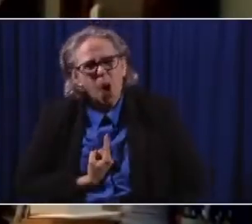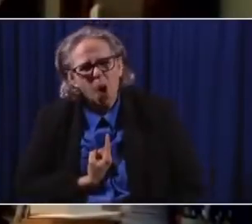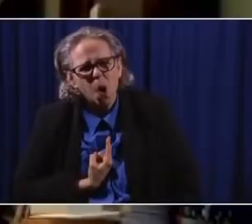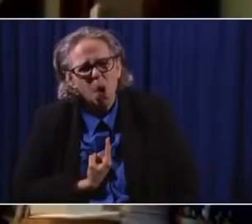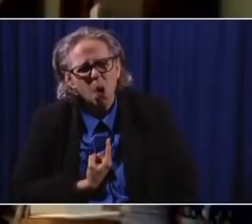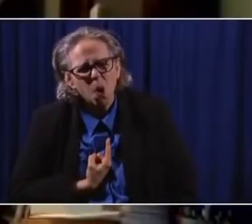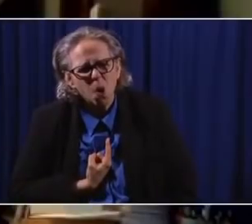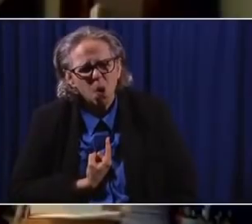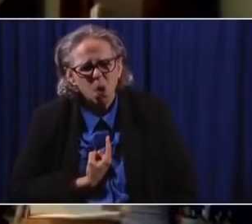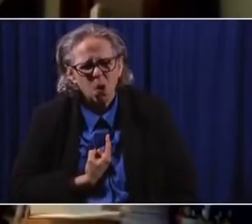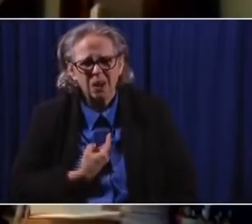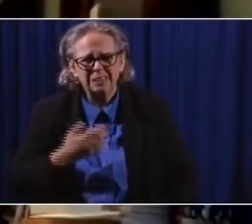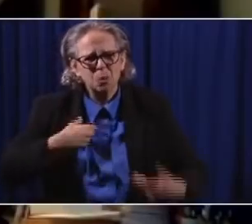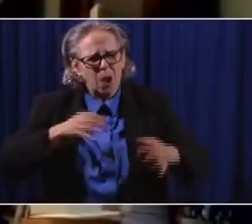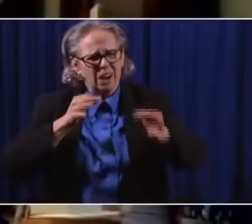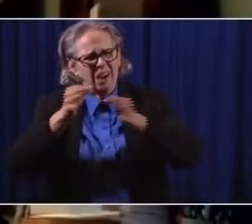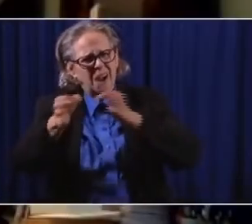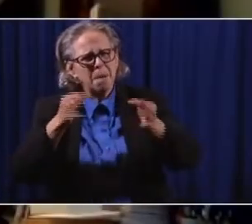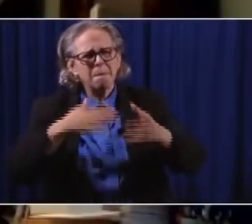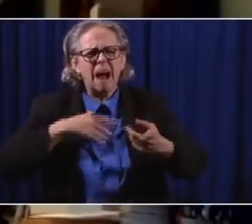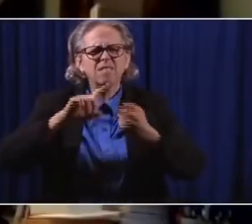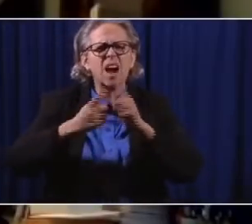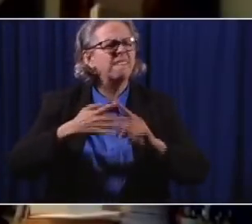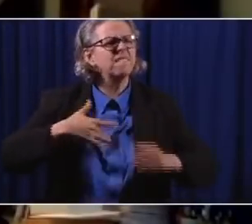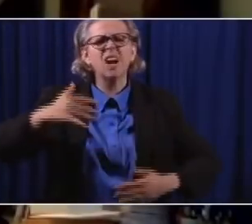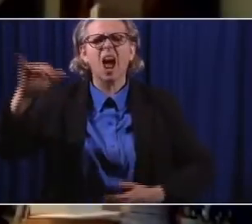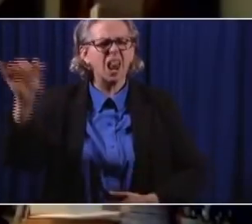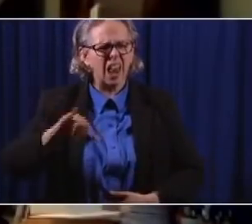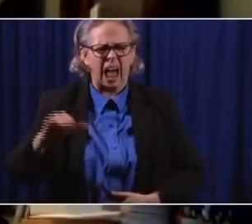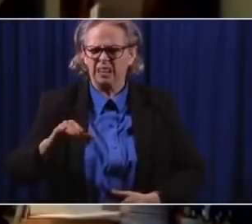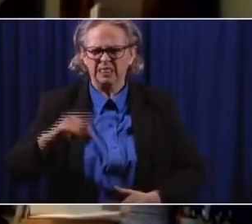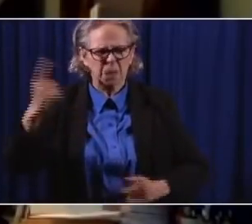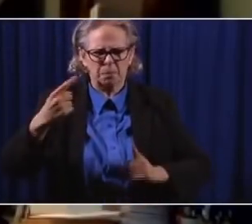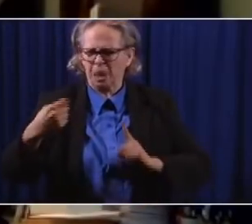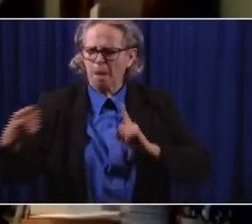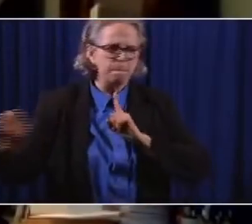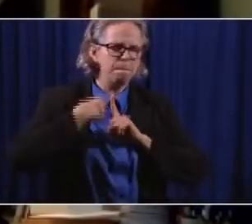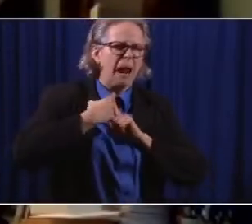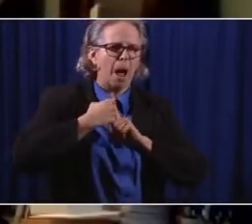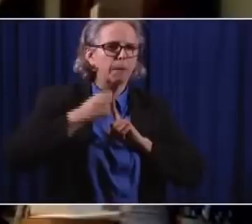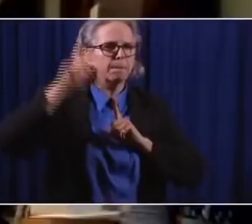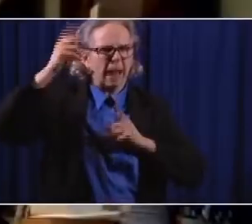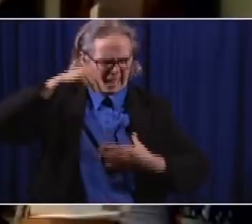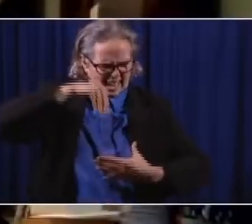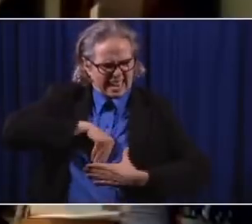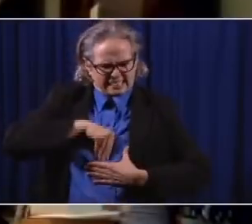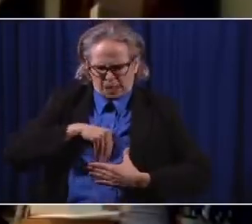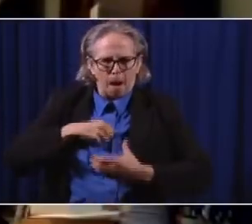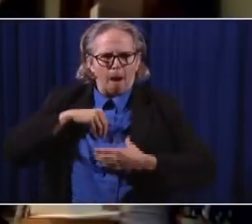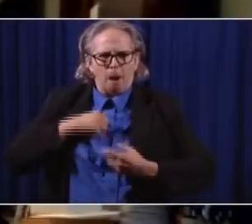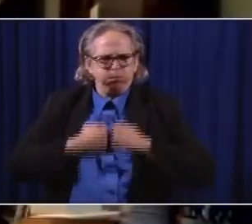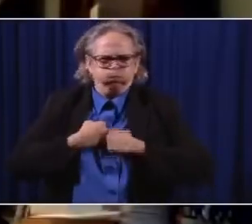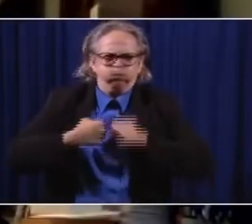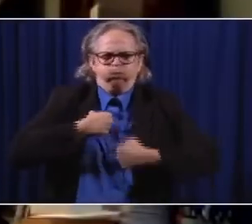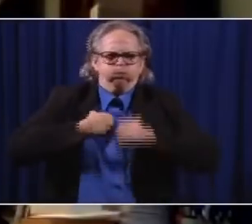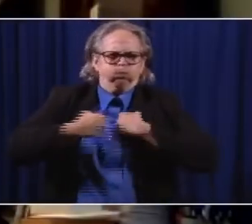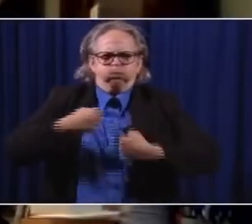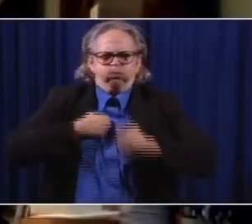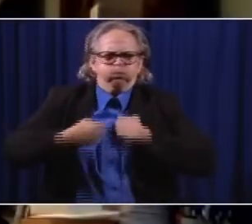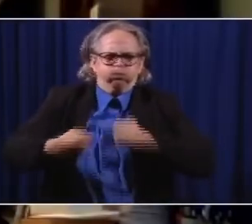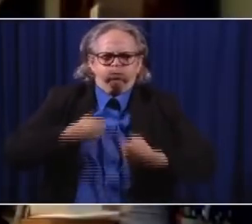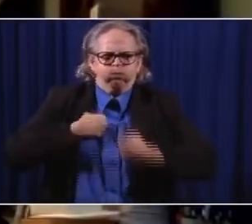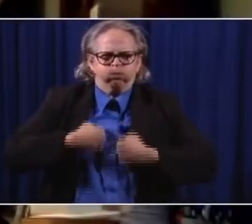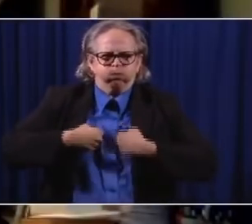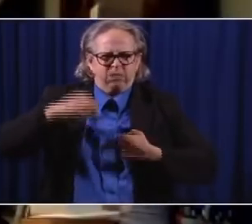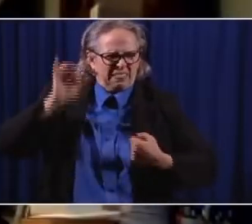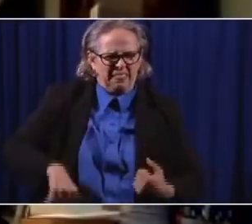friends was, it's like getting beaten up from the inside out. And that combination of physical and psychological